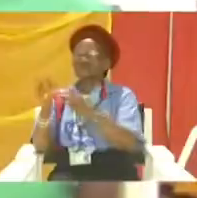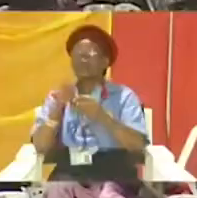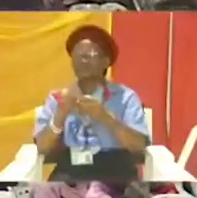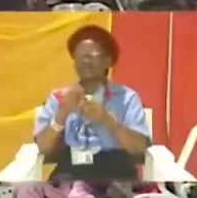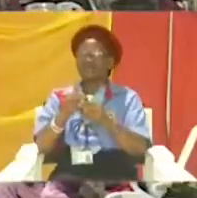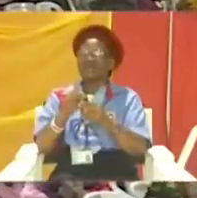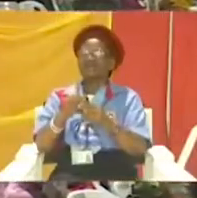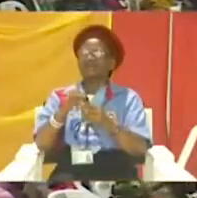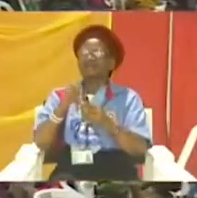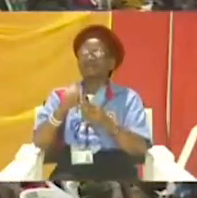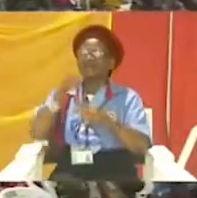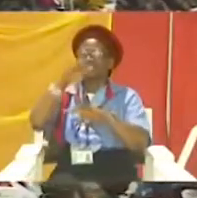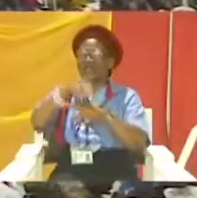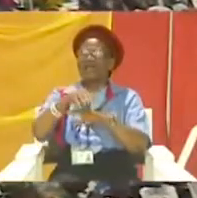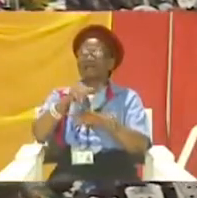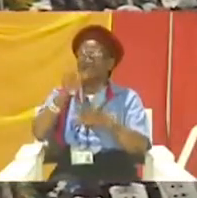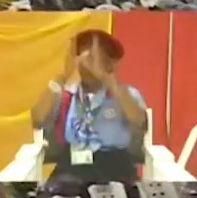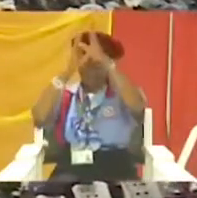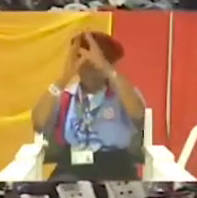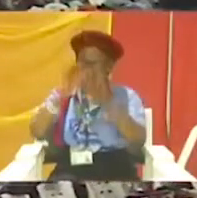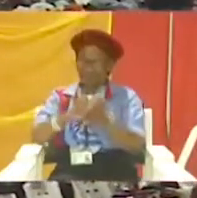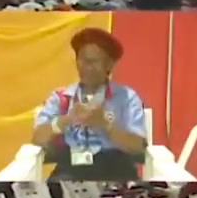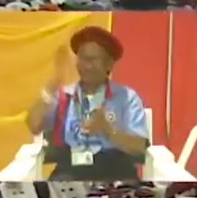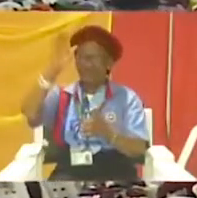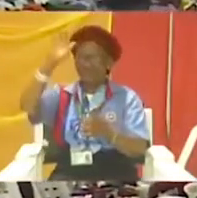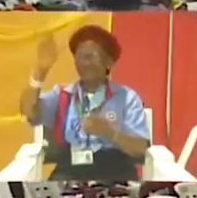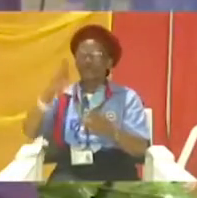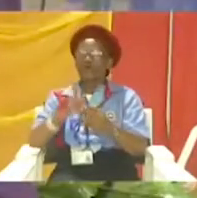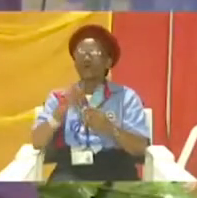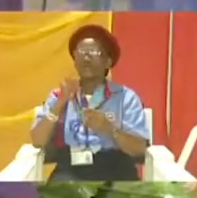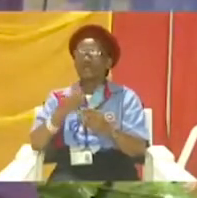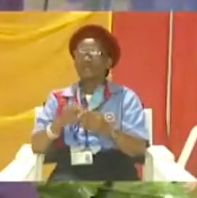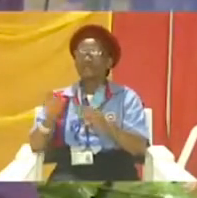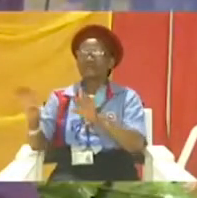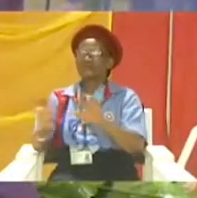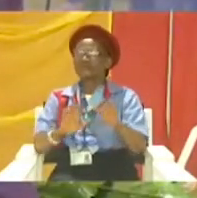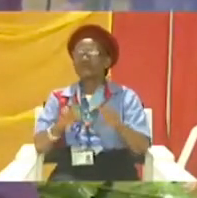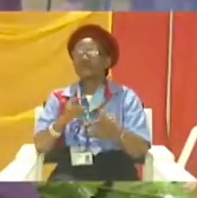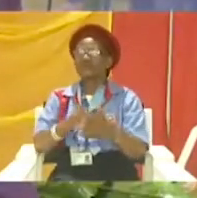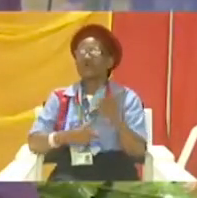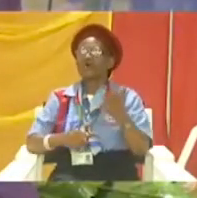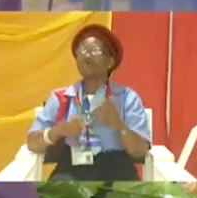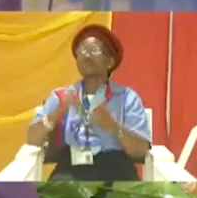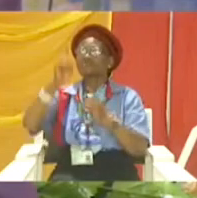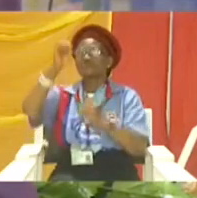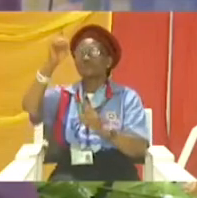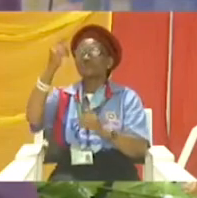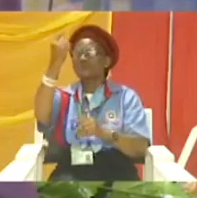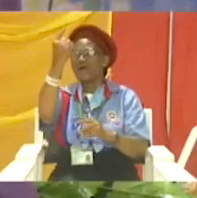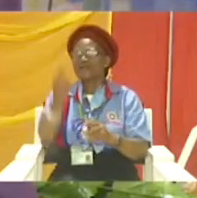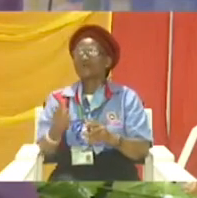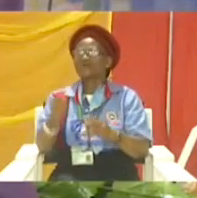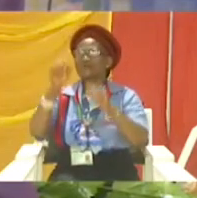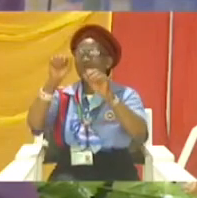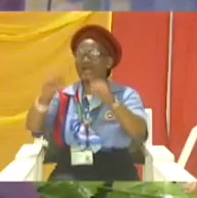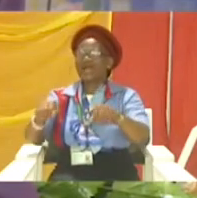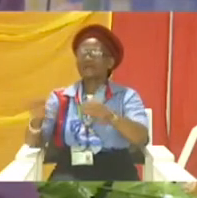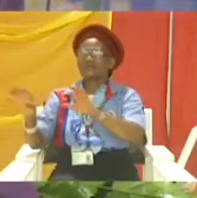Tonight, Father, glorify your name. Do what you alone can